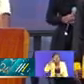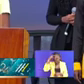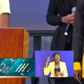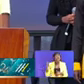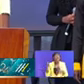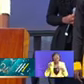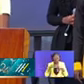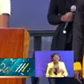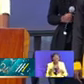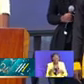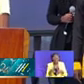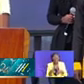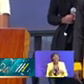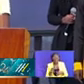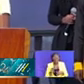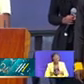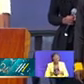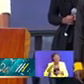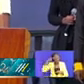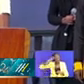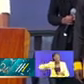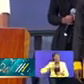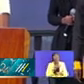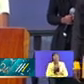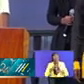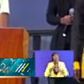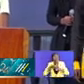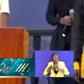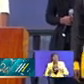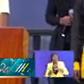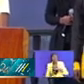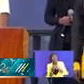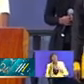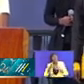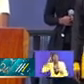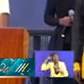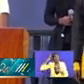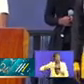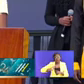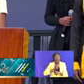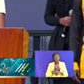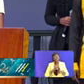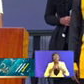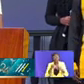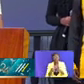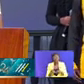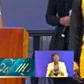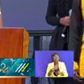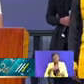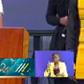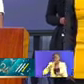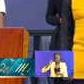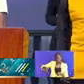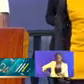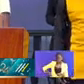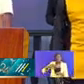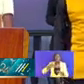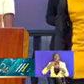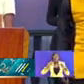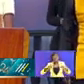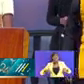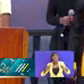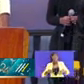sustained momentum for us to enter into what men call Revival I have seen young people preaching the